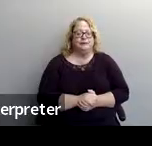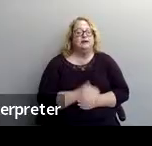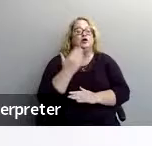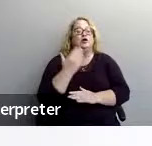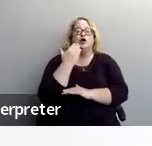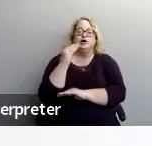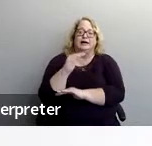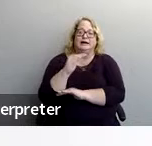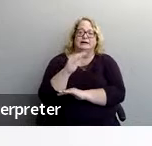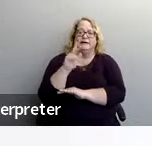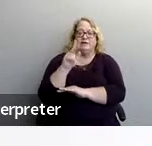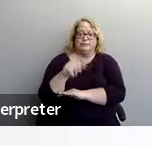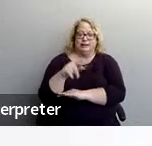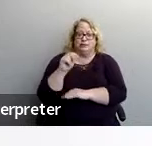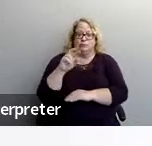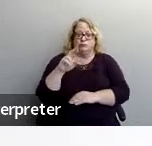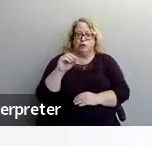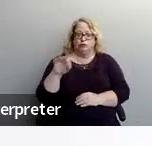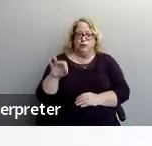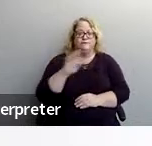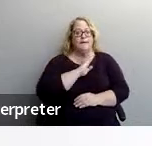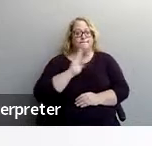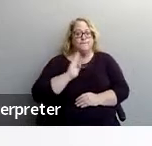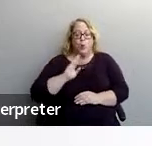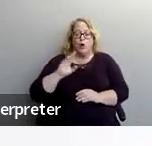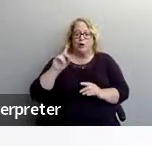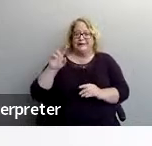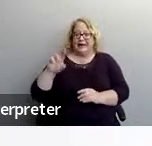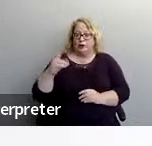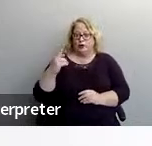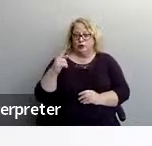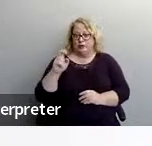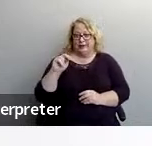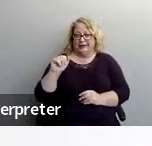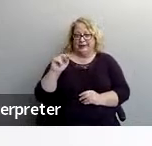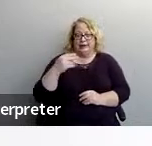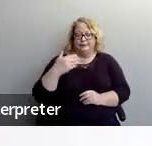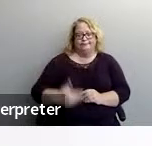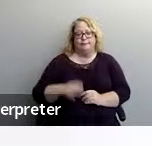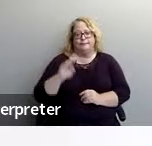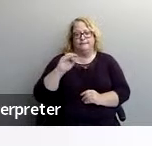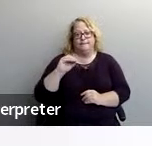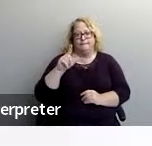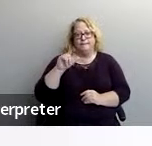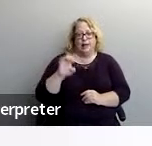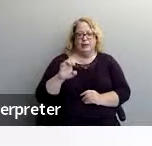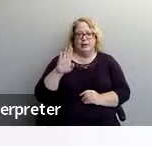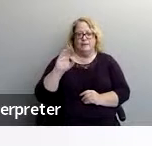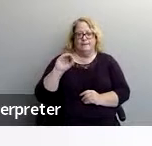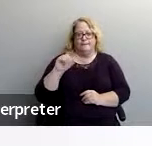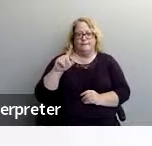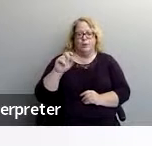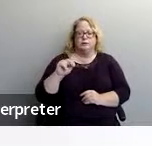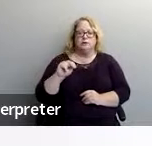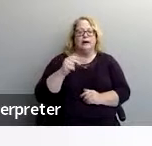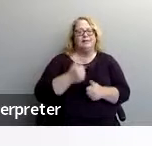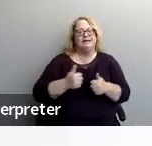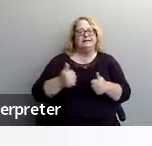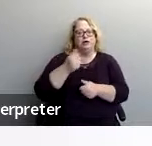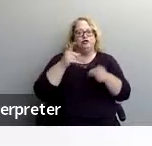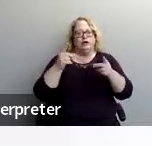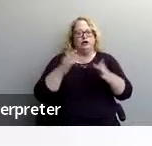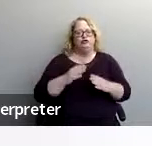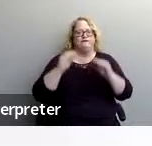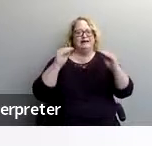Good evening, Vice President Patros, Board of Education, Dr. Keenan. My name is Molly Bolton, and I am the Executive Director of Teaching, Learning,